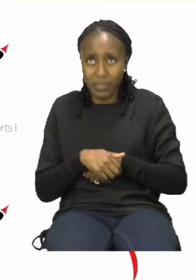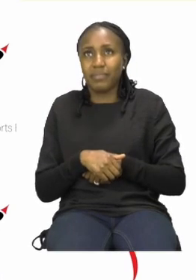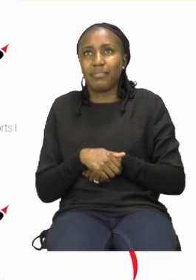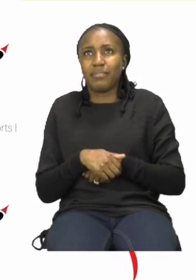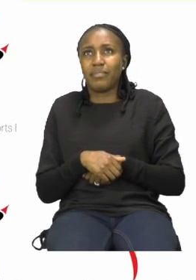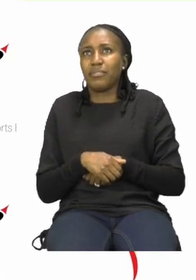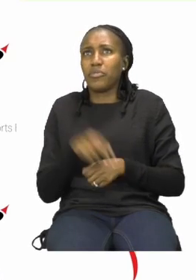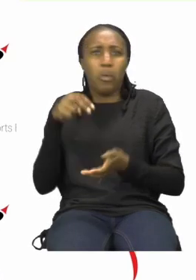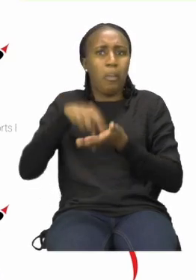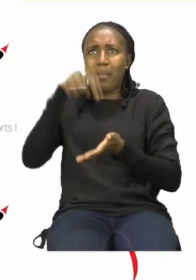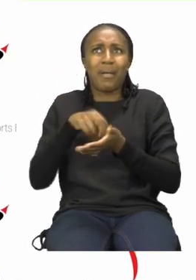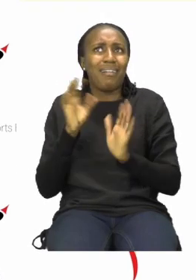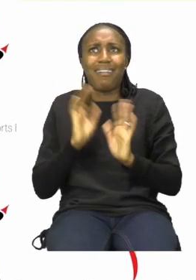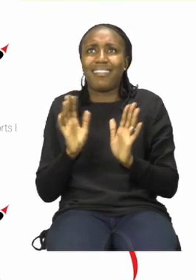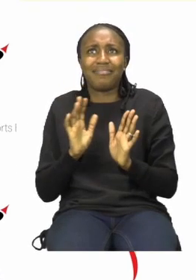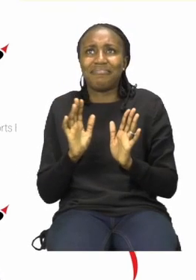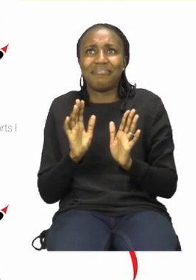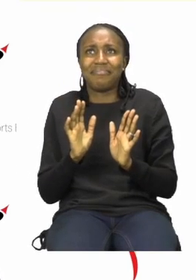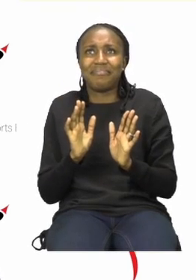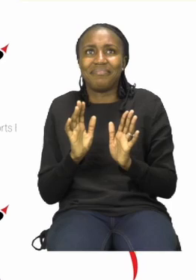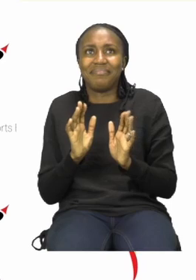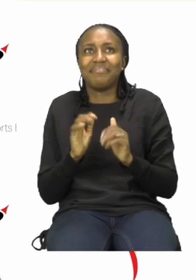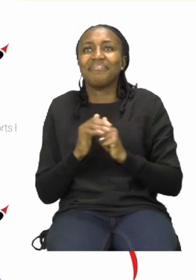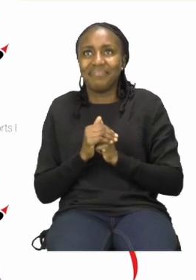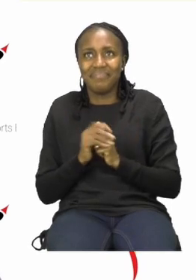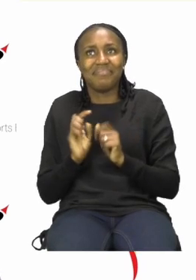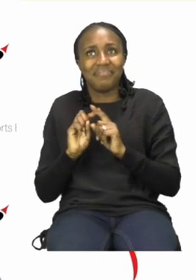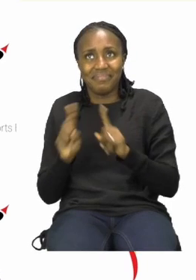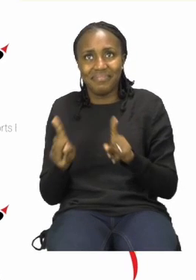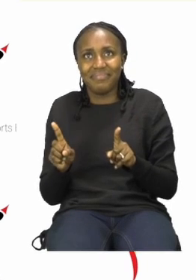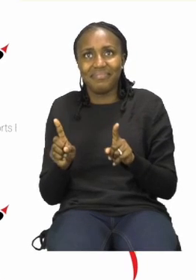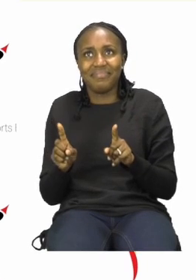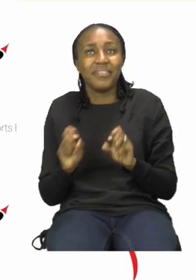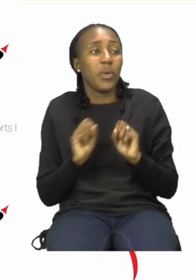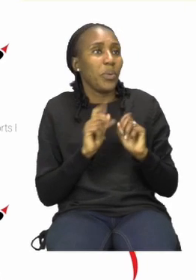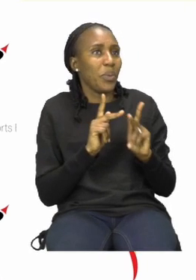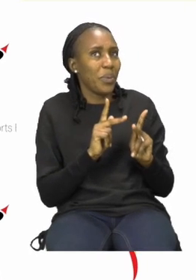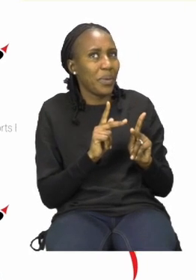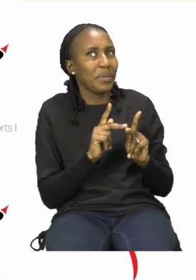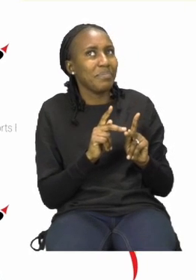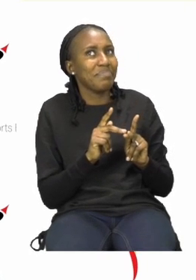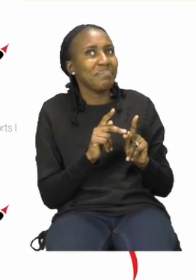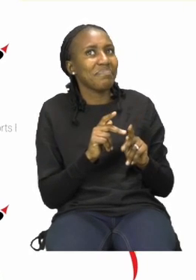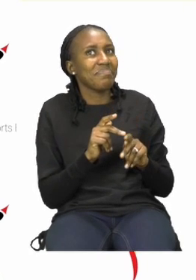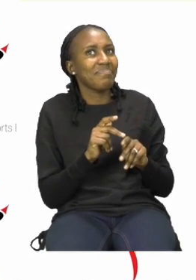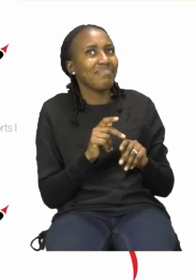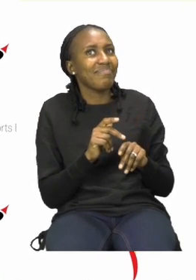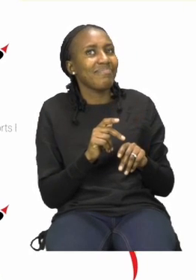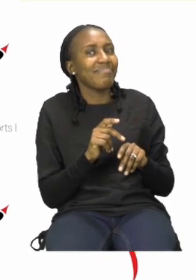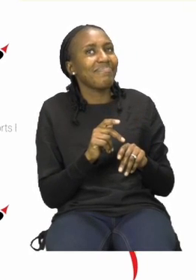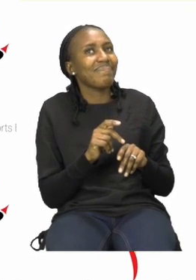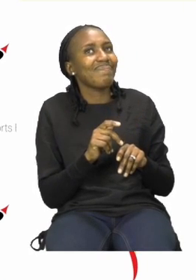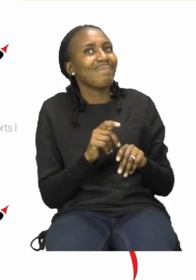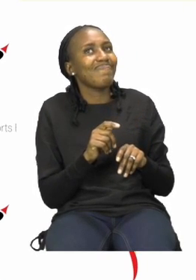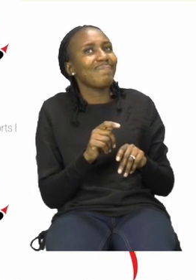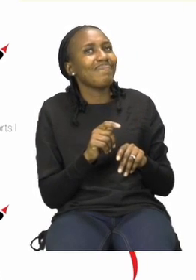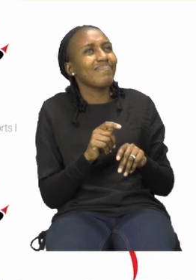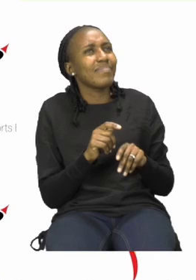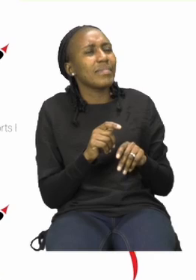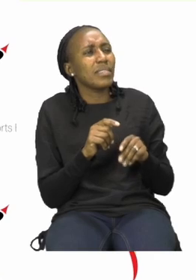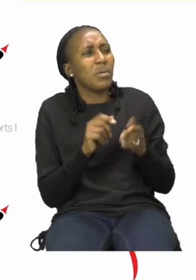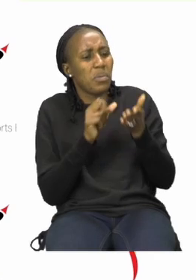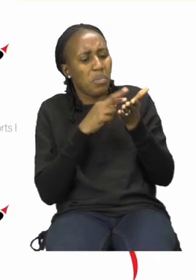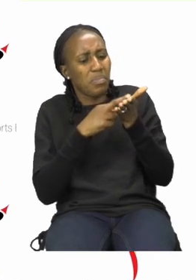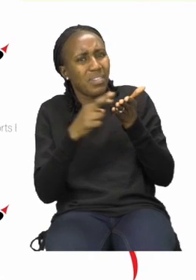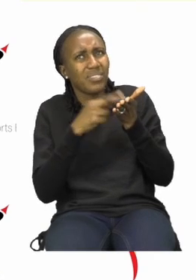around and doing air punches, it's different. Okay, Mr. Andre, now the registration process and maybe just some of the fees